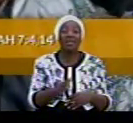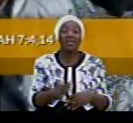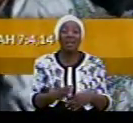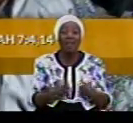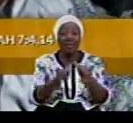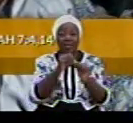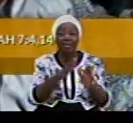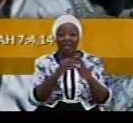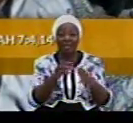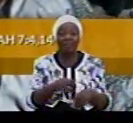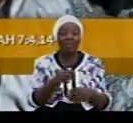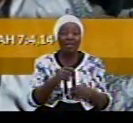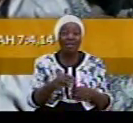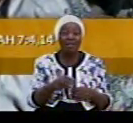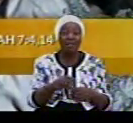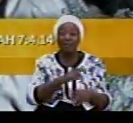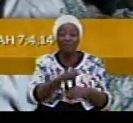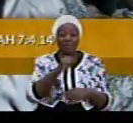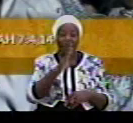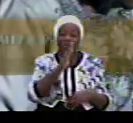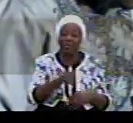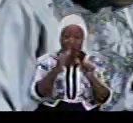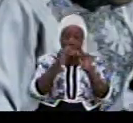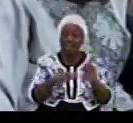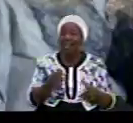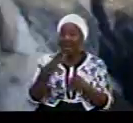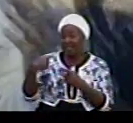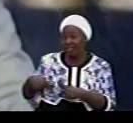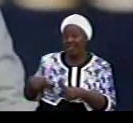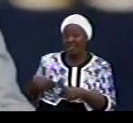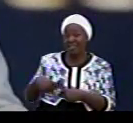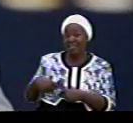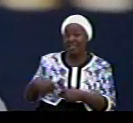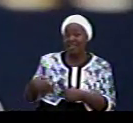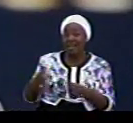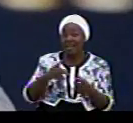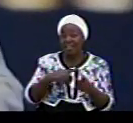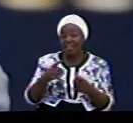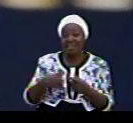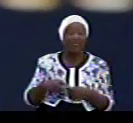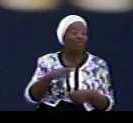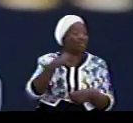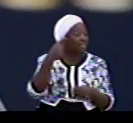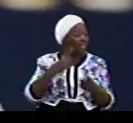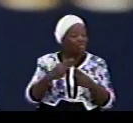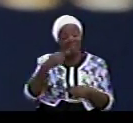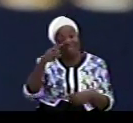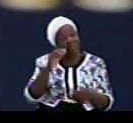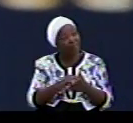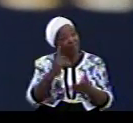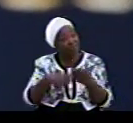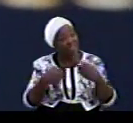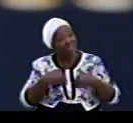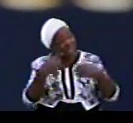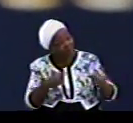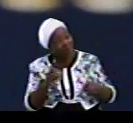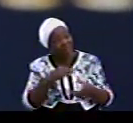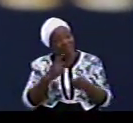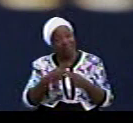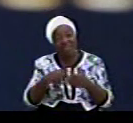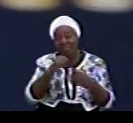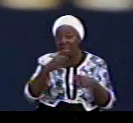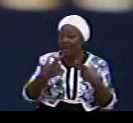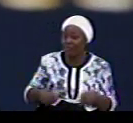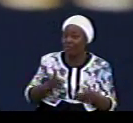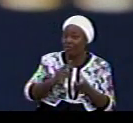faint-hearted. When you think of what had happened, what had not happened, what you have gone through, what you are going through,